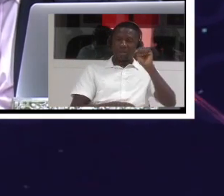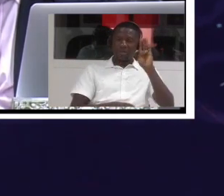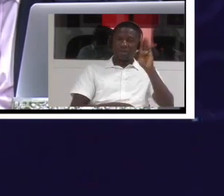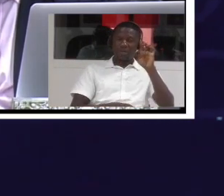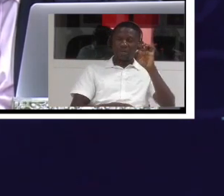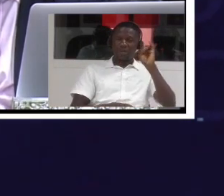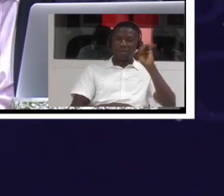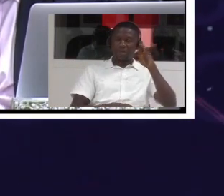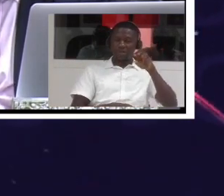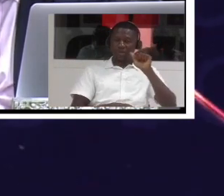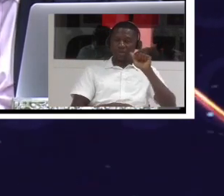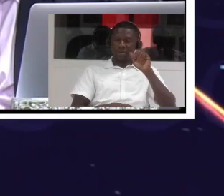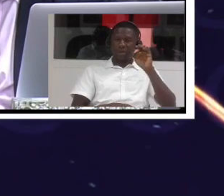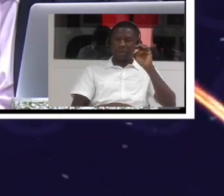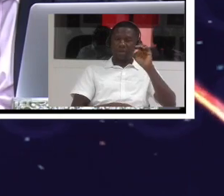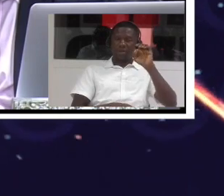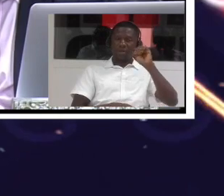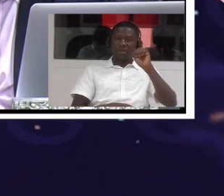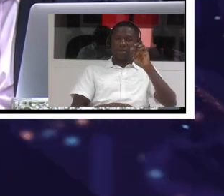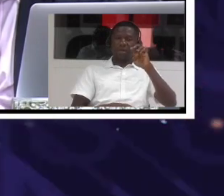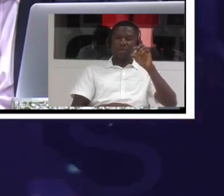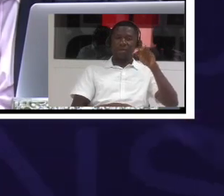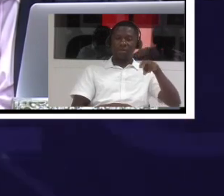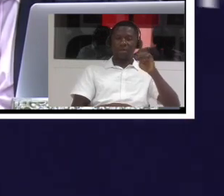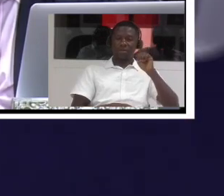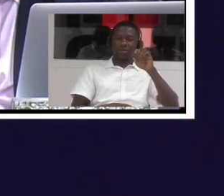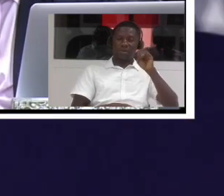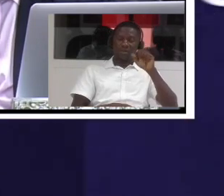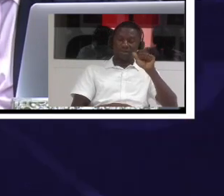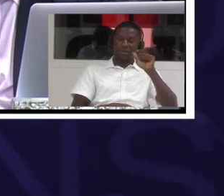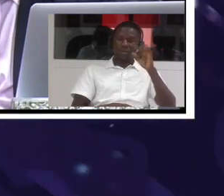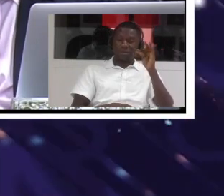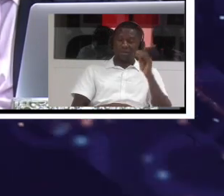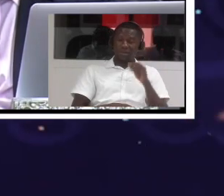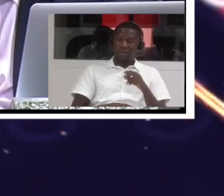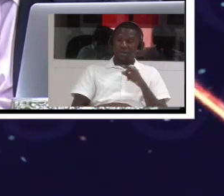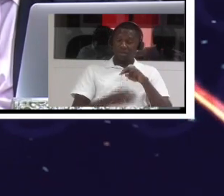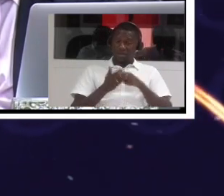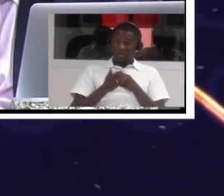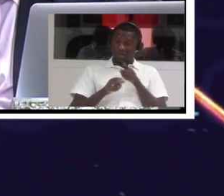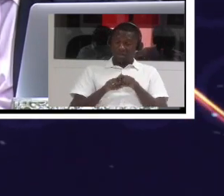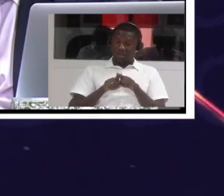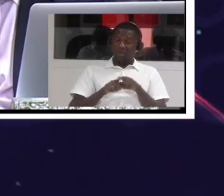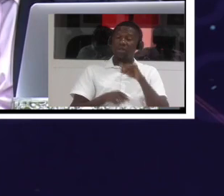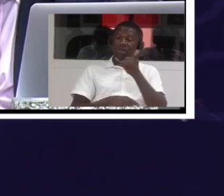Yes. So you also don't criticize or say things about the prison, is that right? Well,